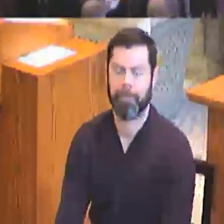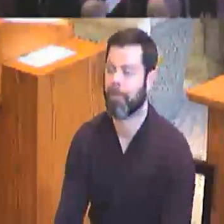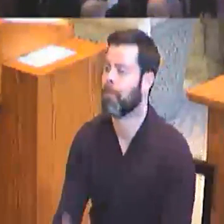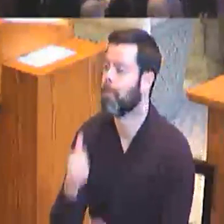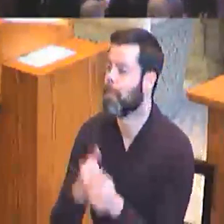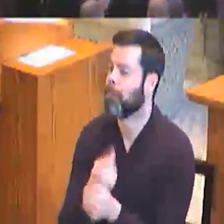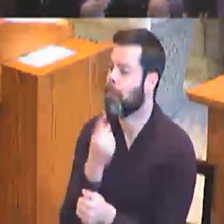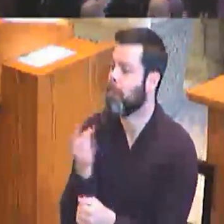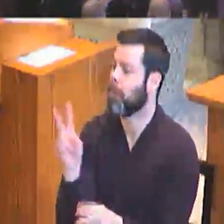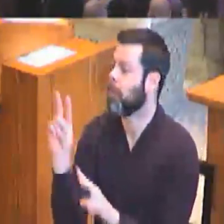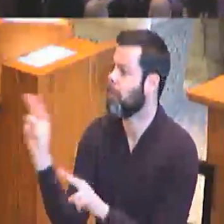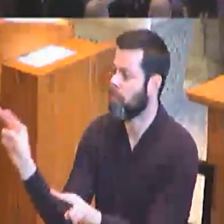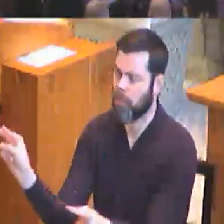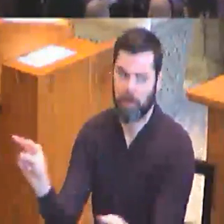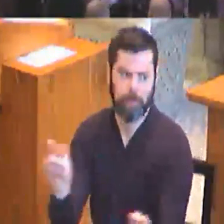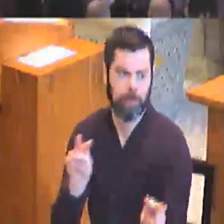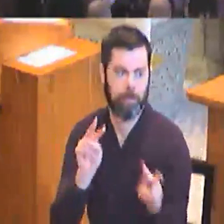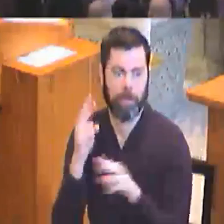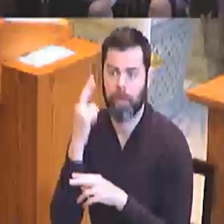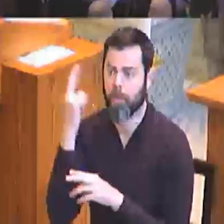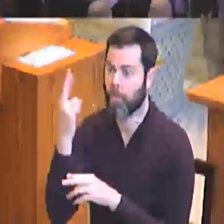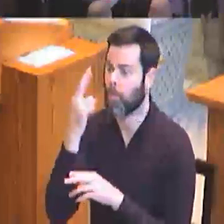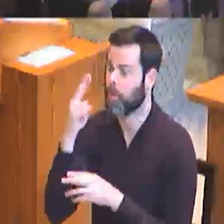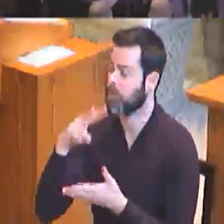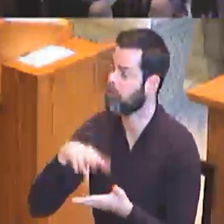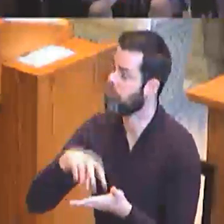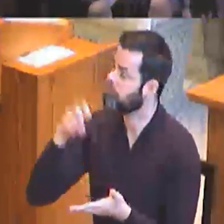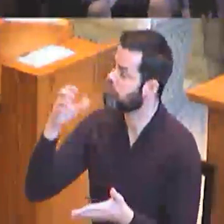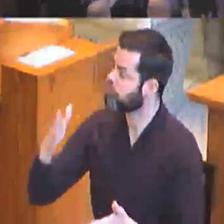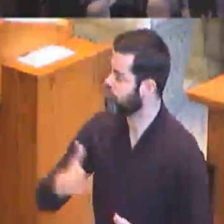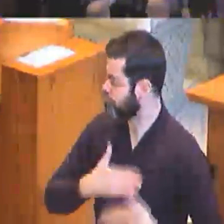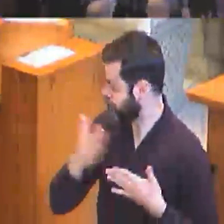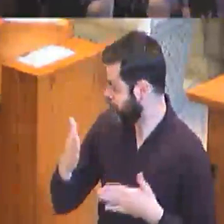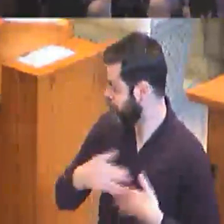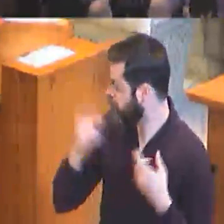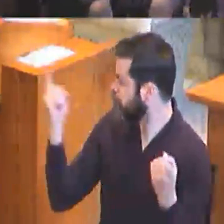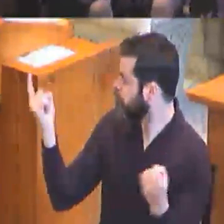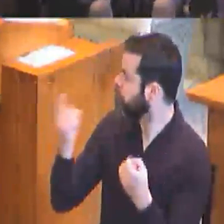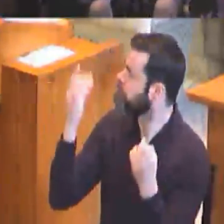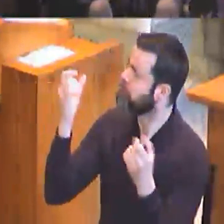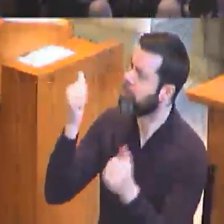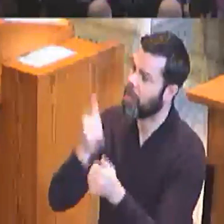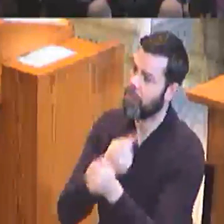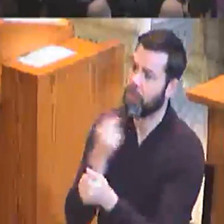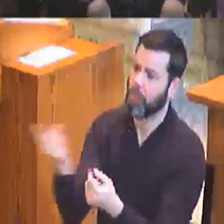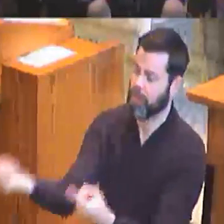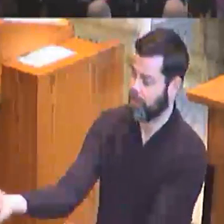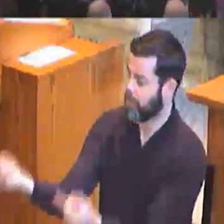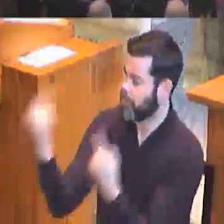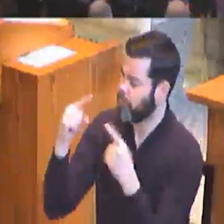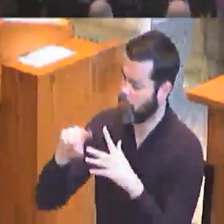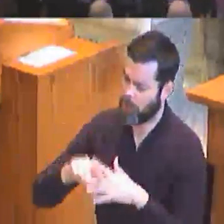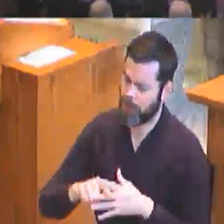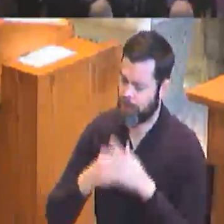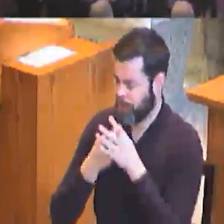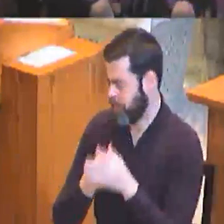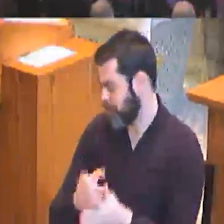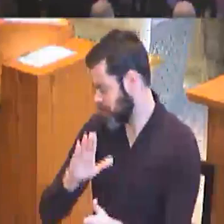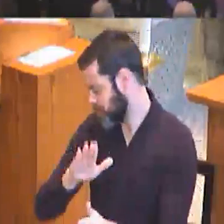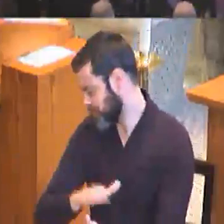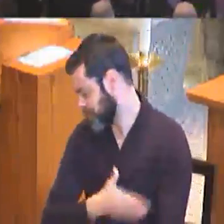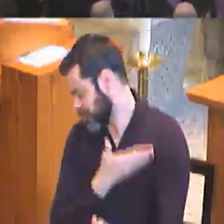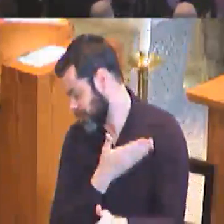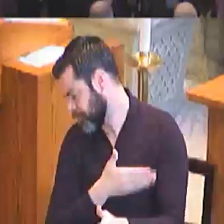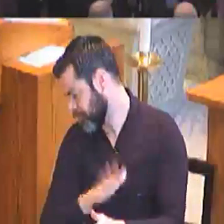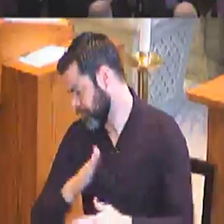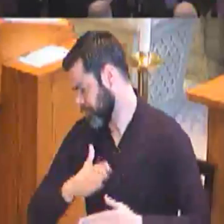Everybody look around, cause there's a reason to rejoice, you see. Everybody come out, and let's commence to singing joyfully.